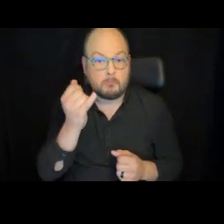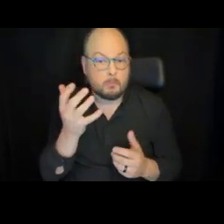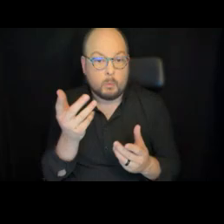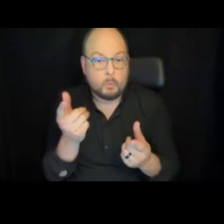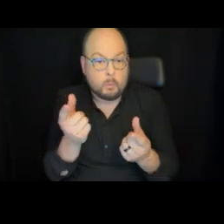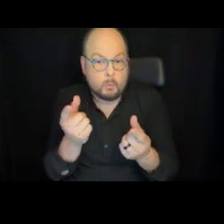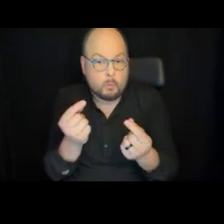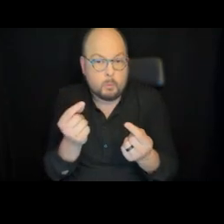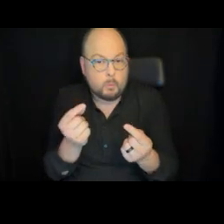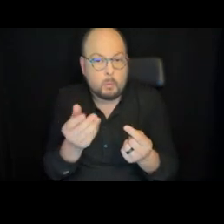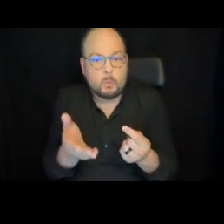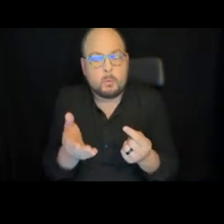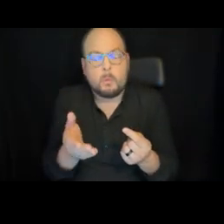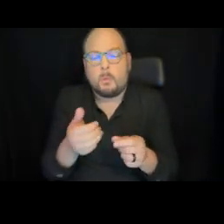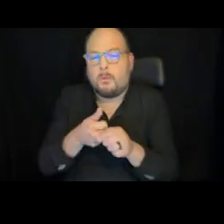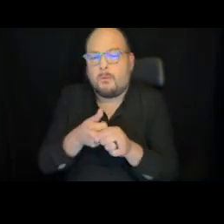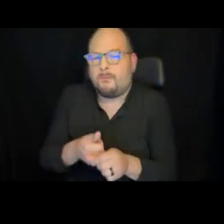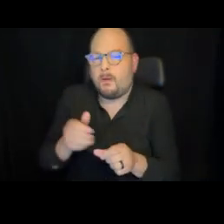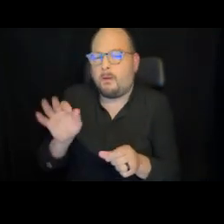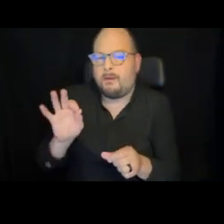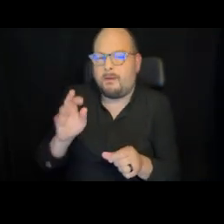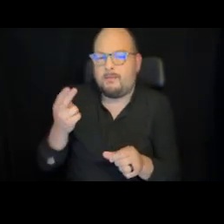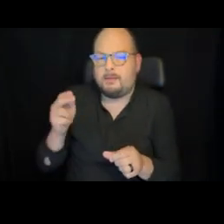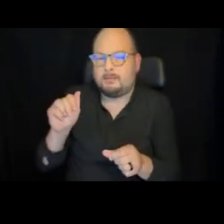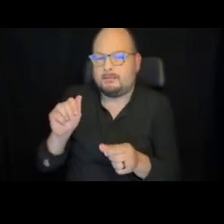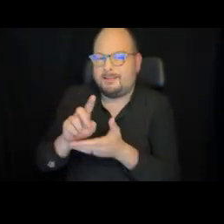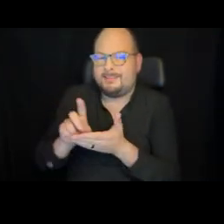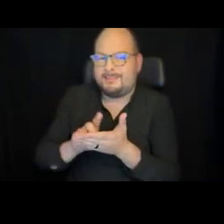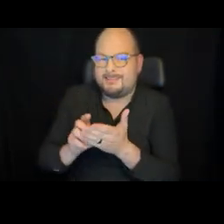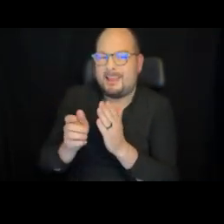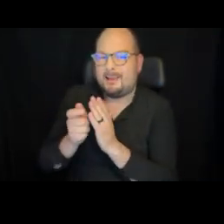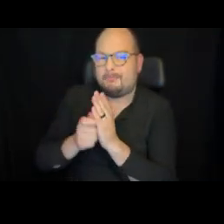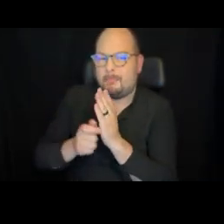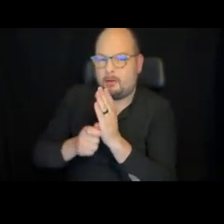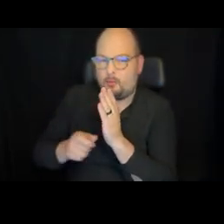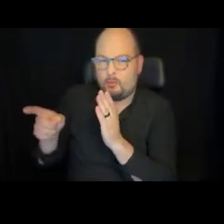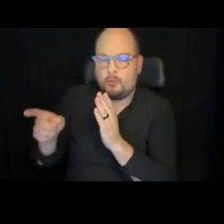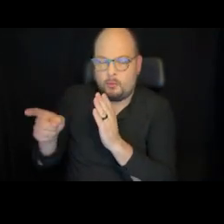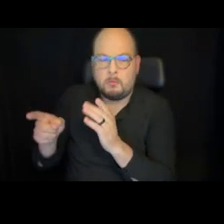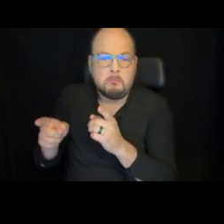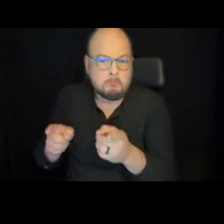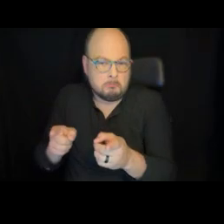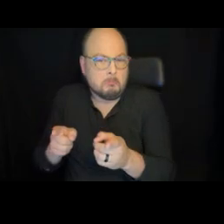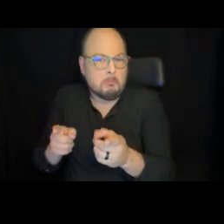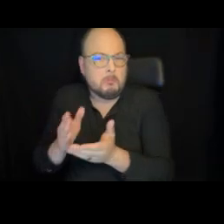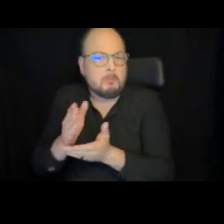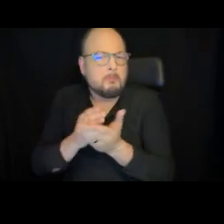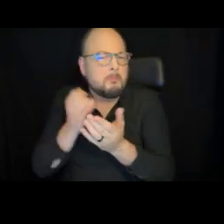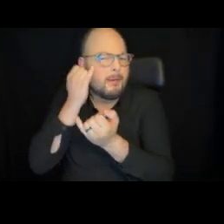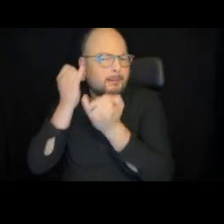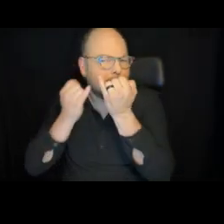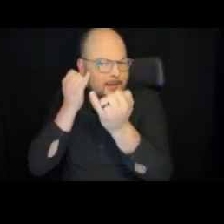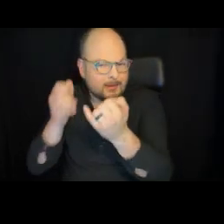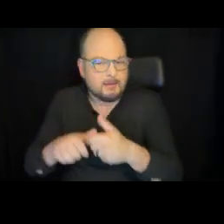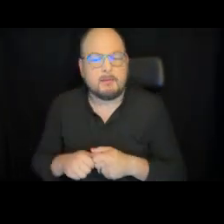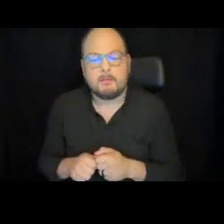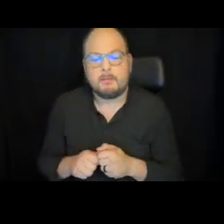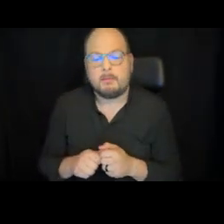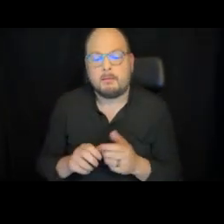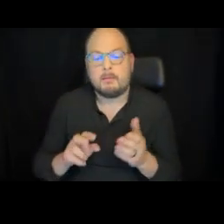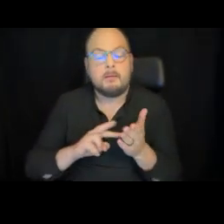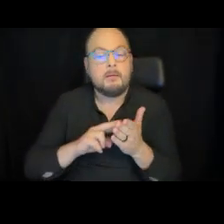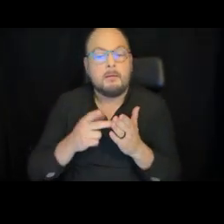the FHA design manual offer some possible solutions. These include a removable cabinet